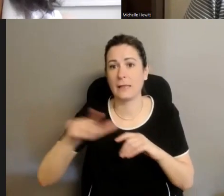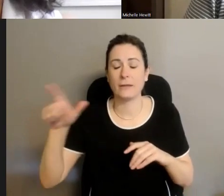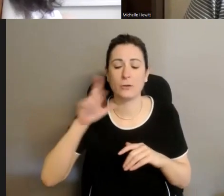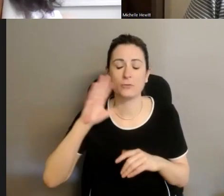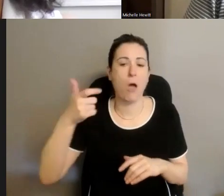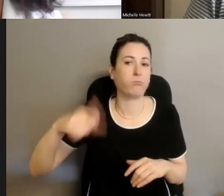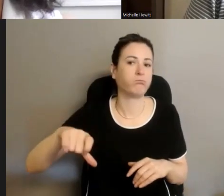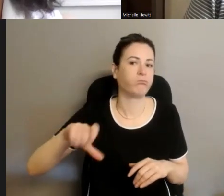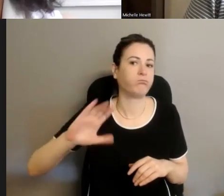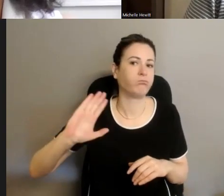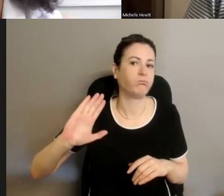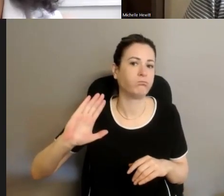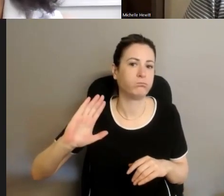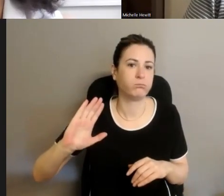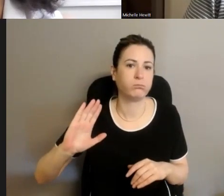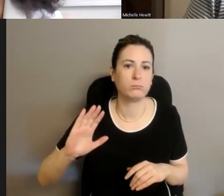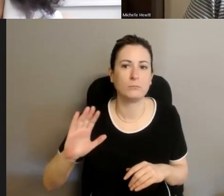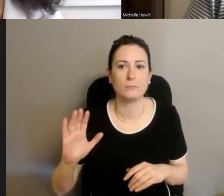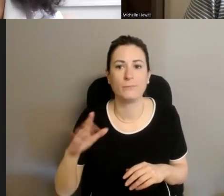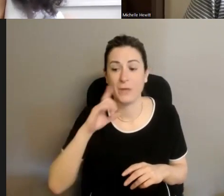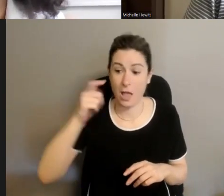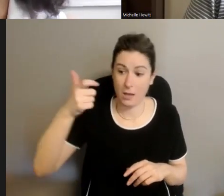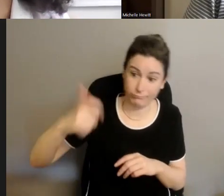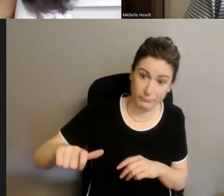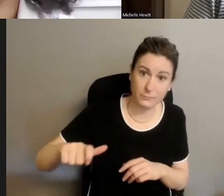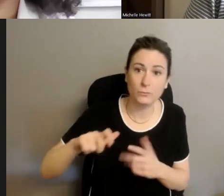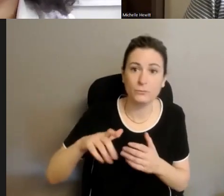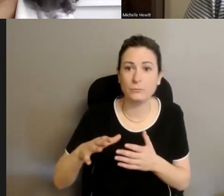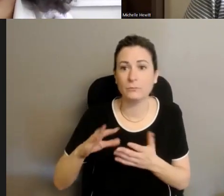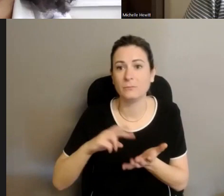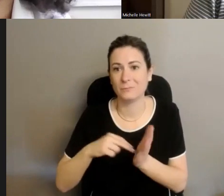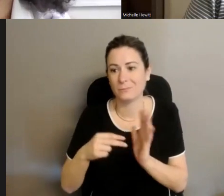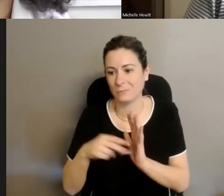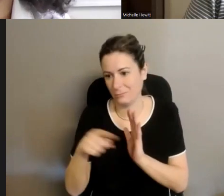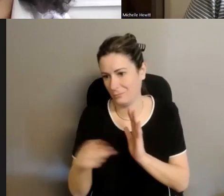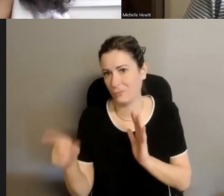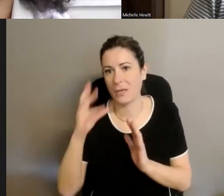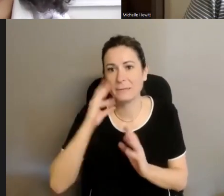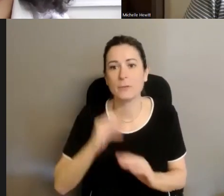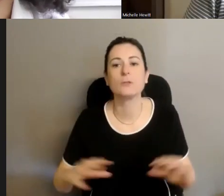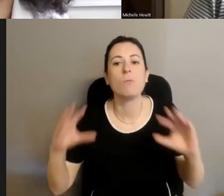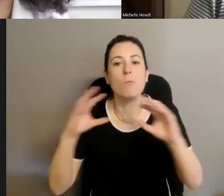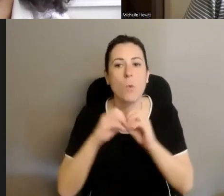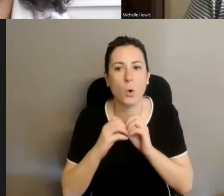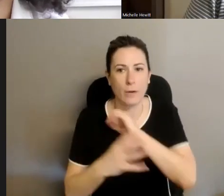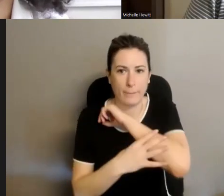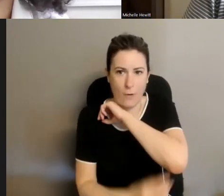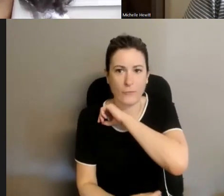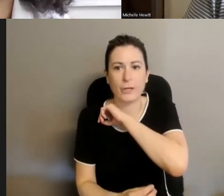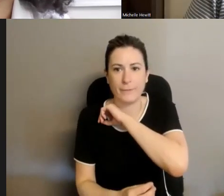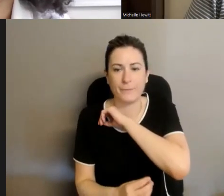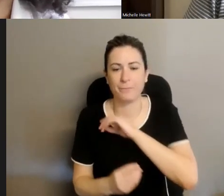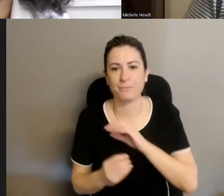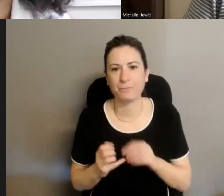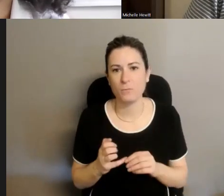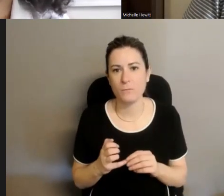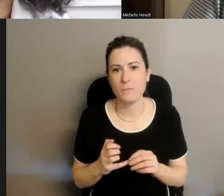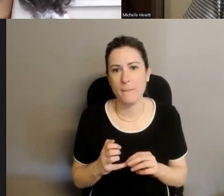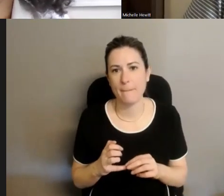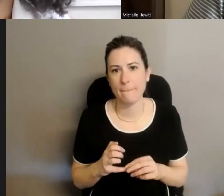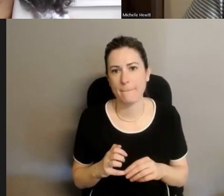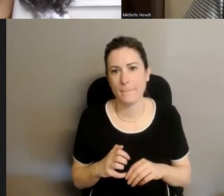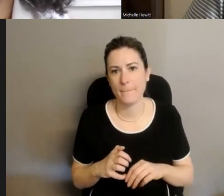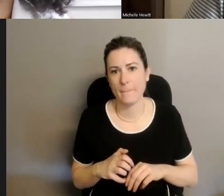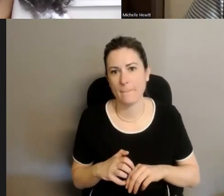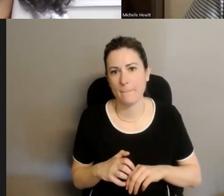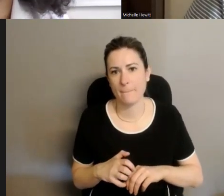can result in poverty or increased poverty. Discriminating against people from the place that